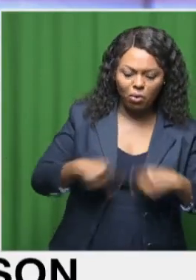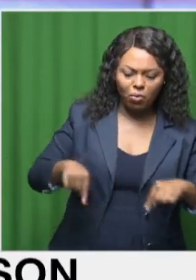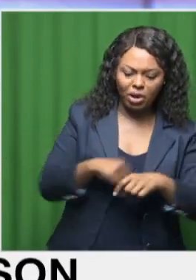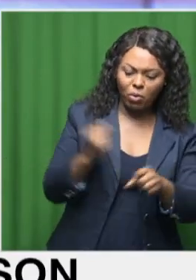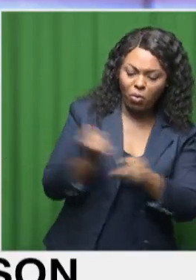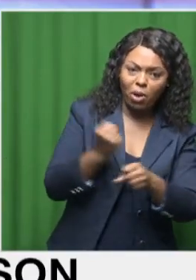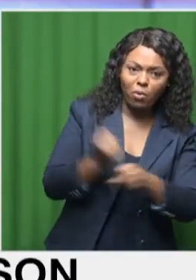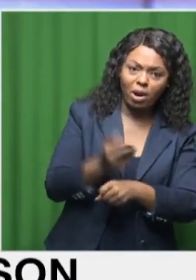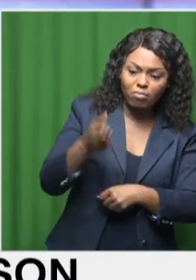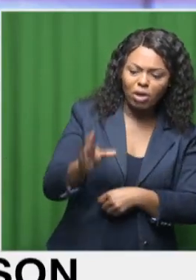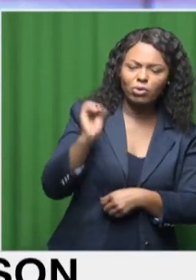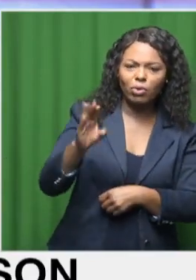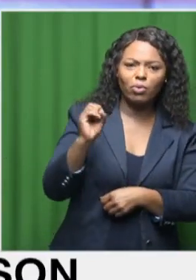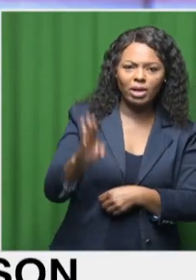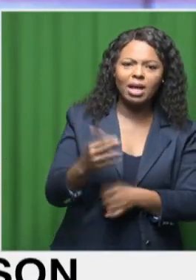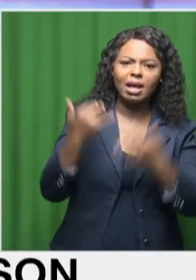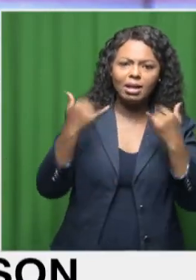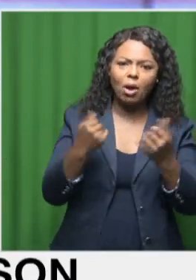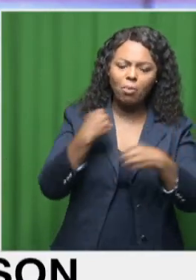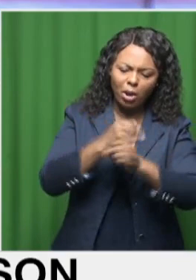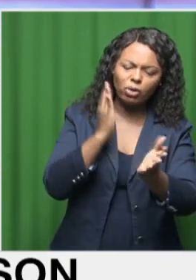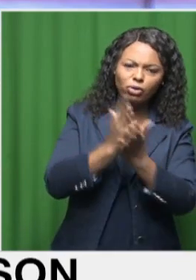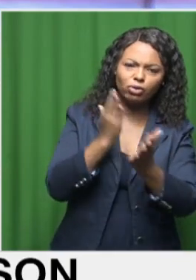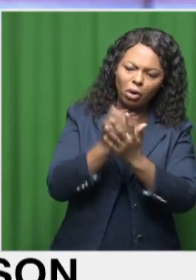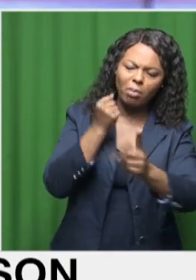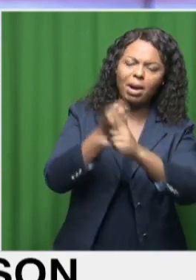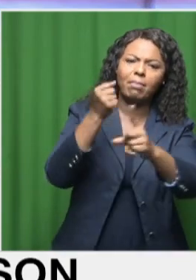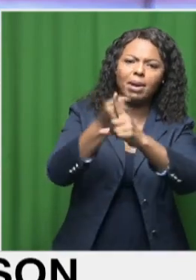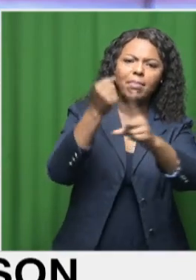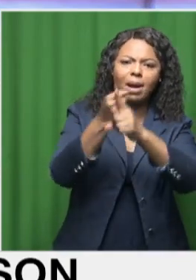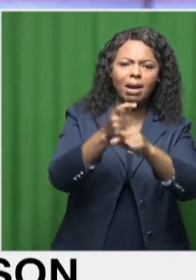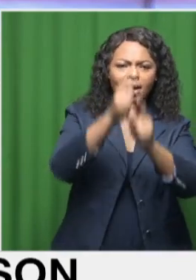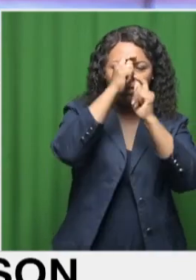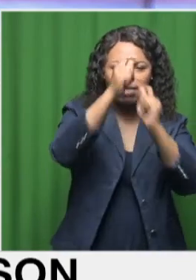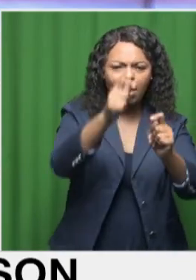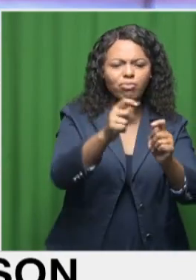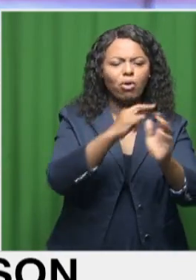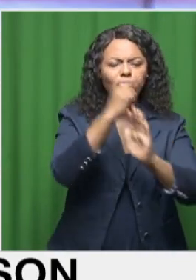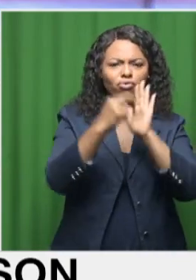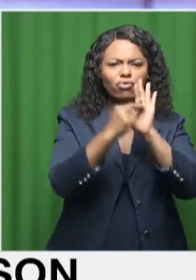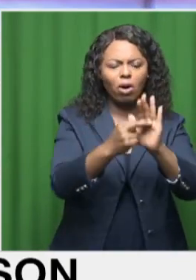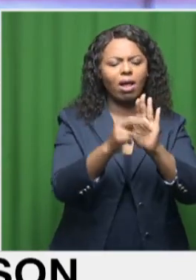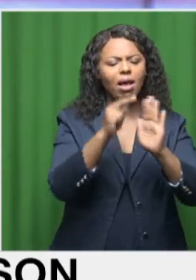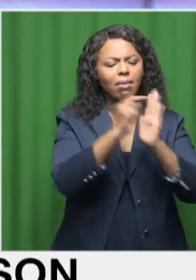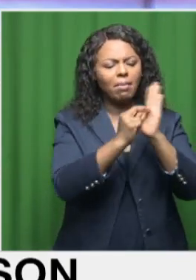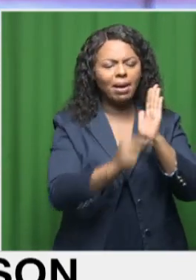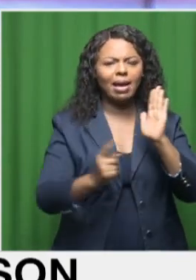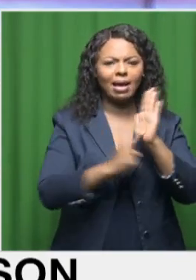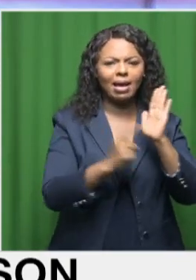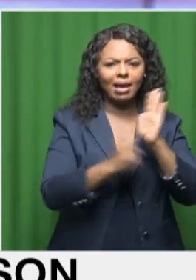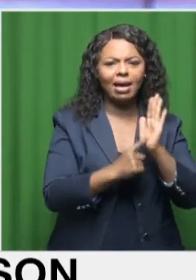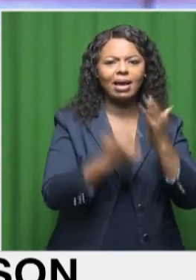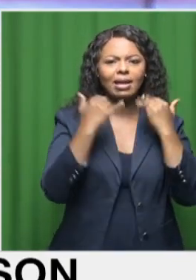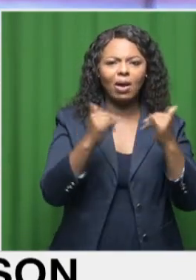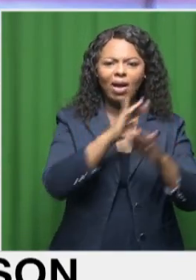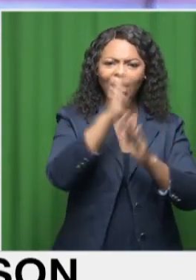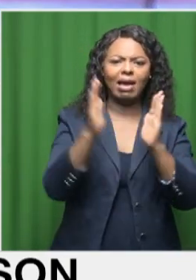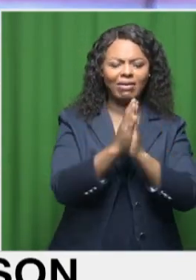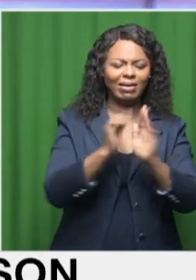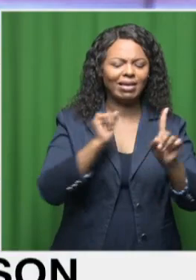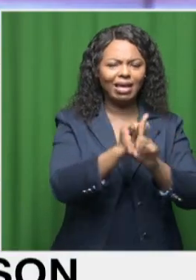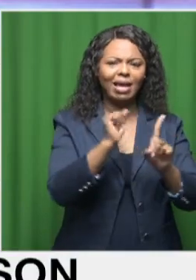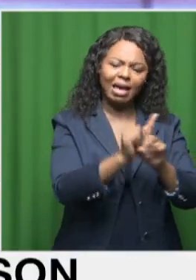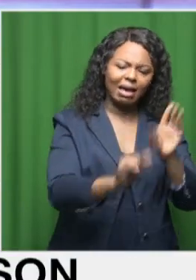there, we will break our backs to make sure that his principles, and his drive, and what was his ethos is